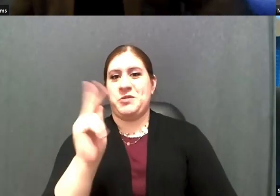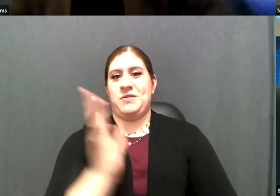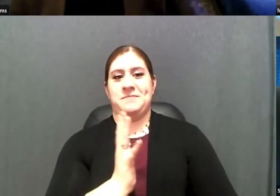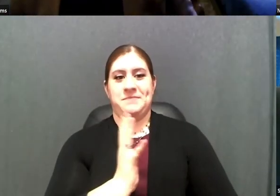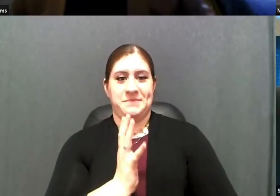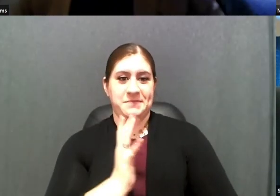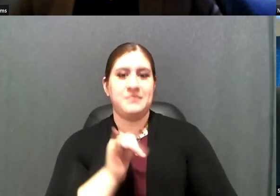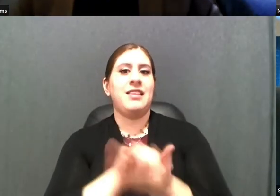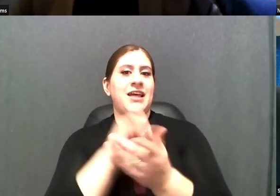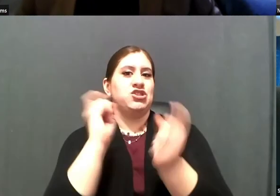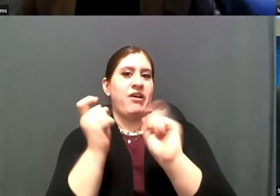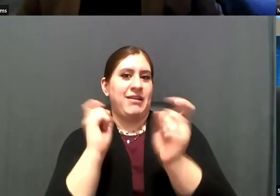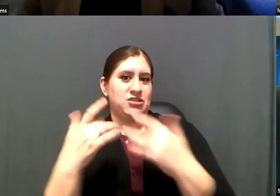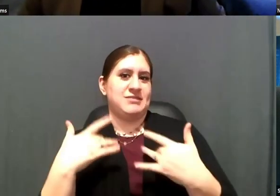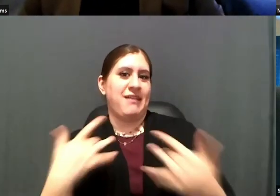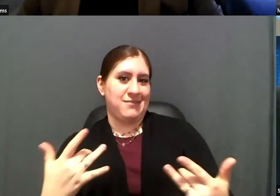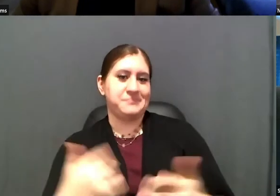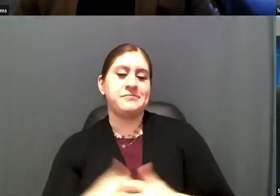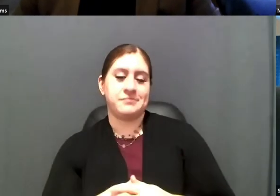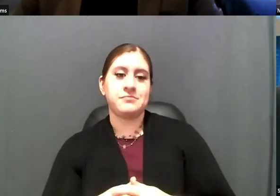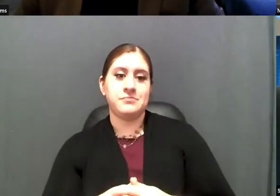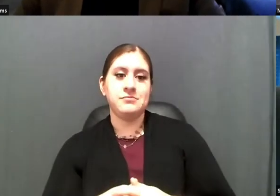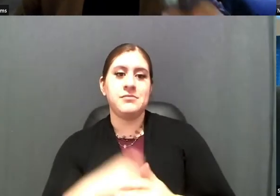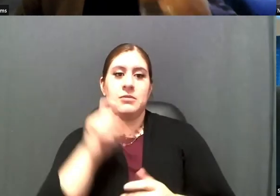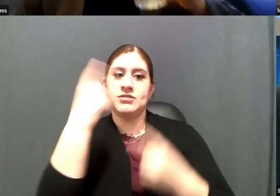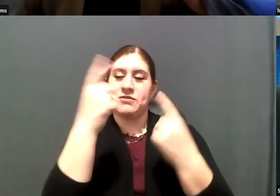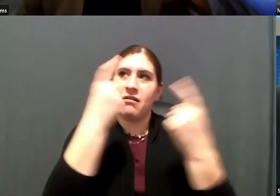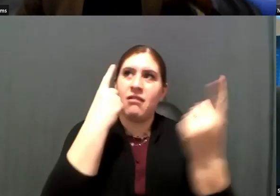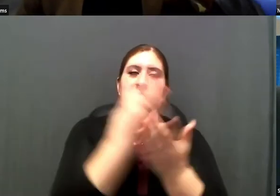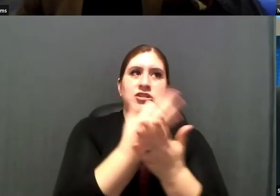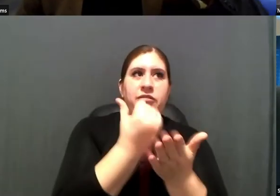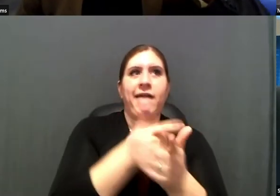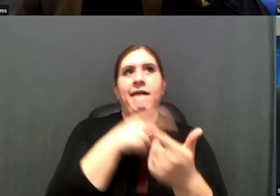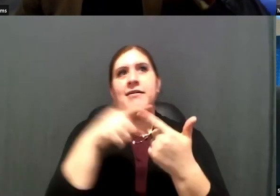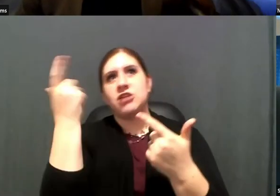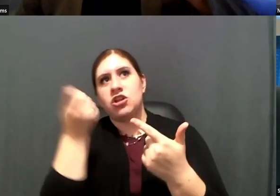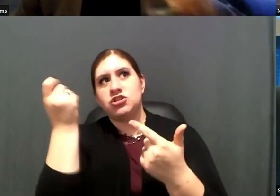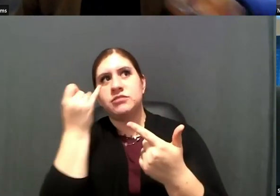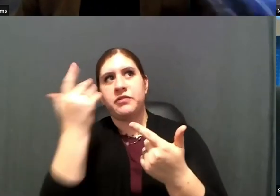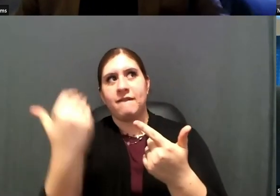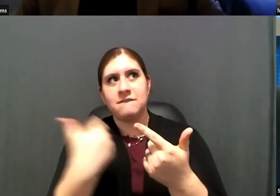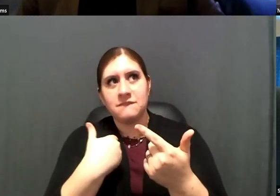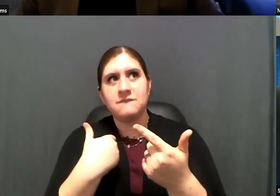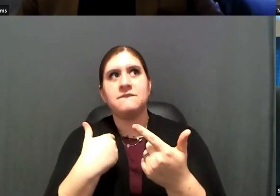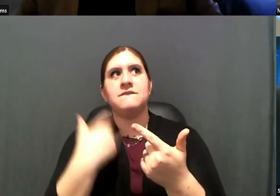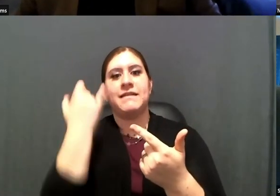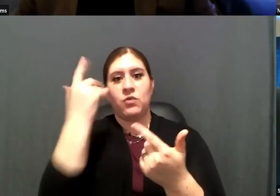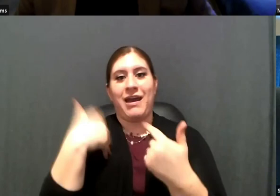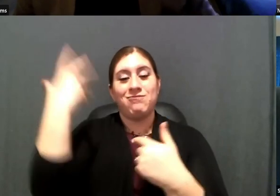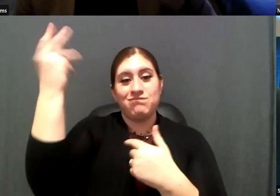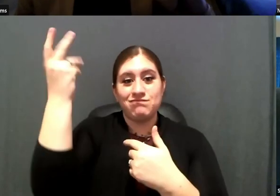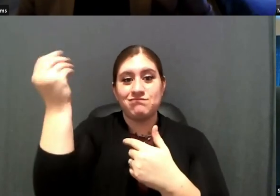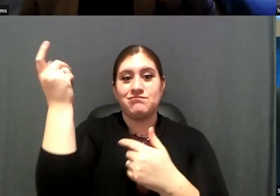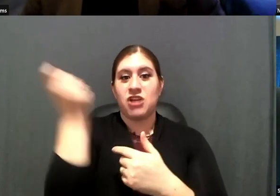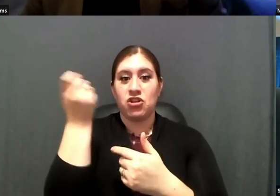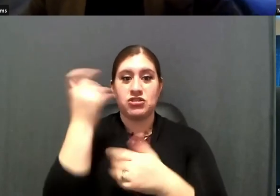It changes so much for everyone too, because then you have to factor in financial aid, scholarships, if you have external scholarships that come